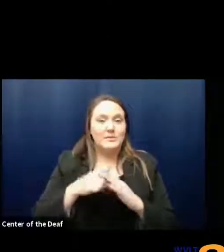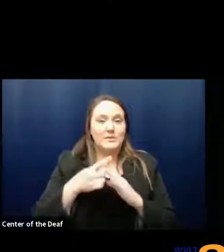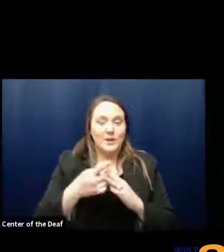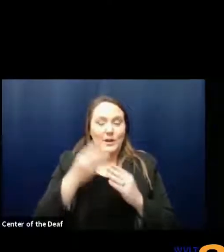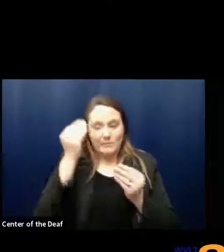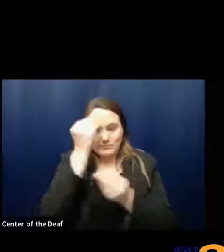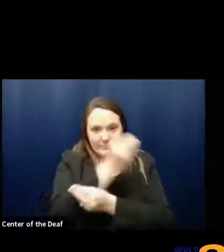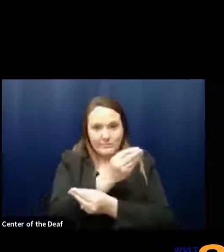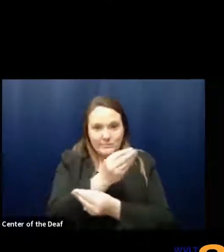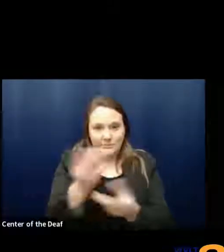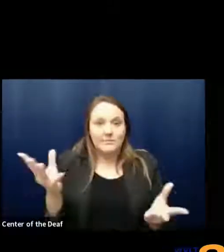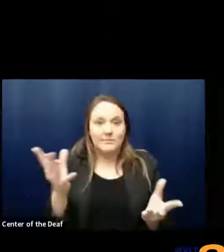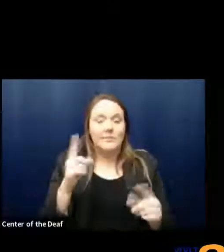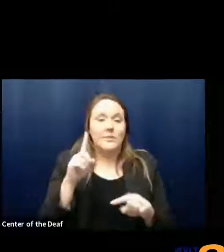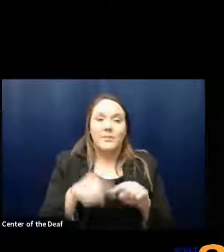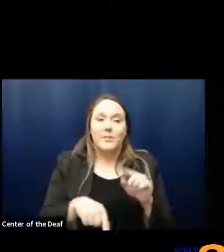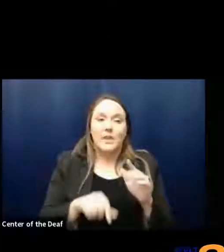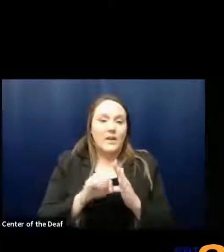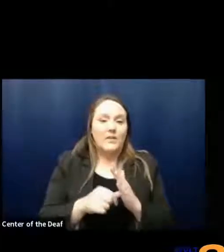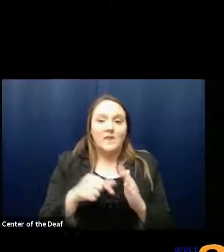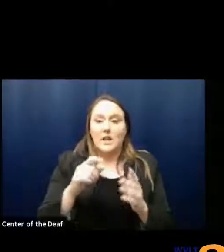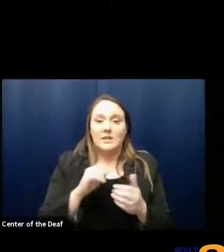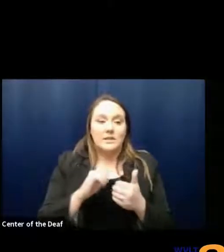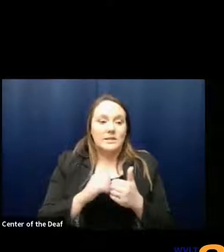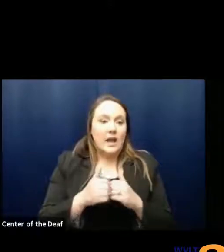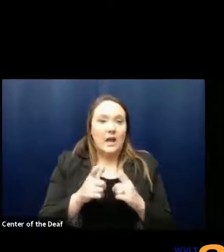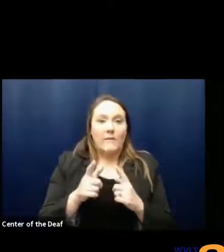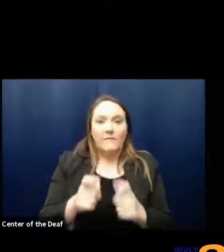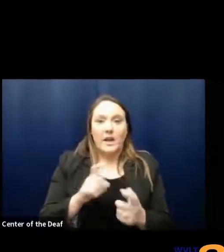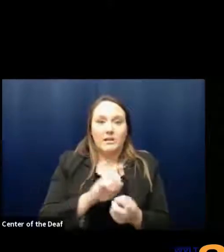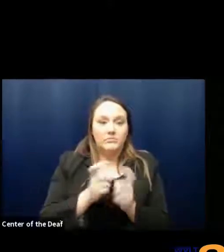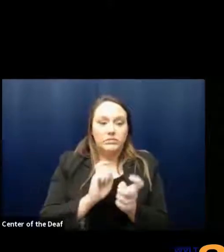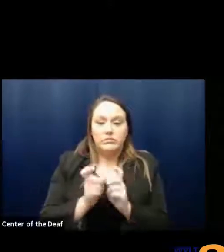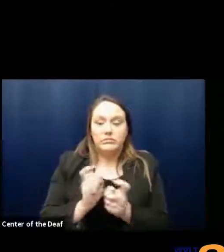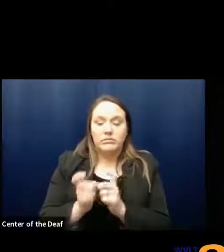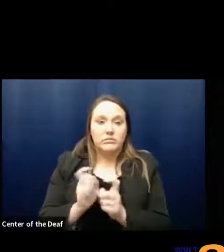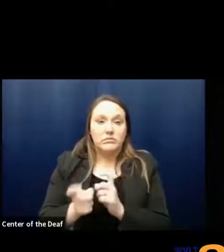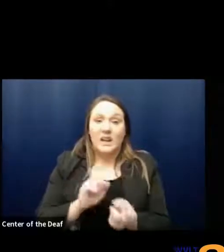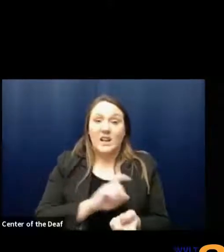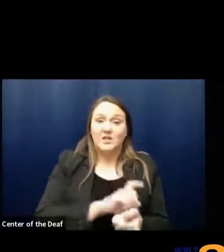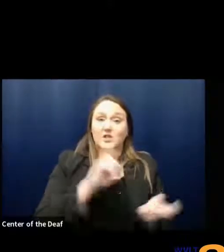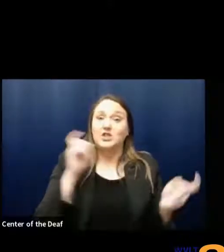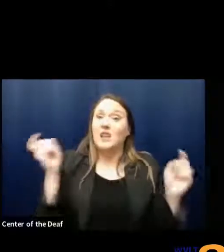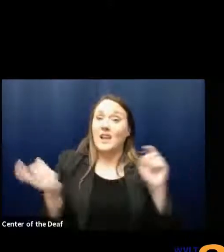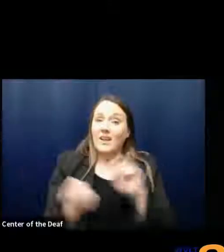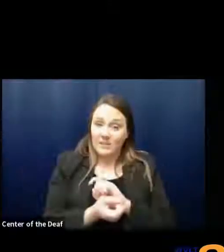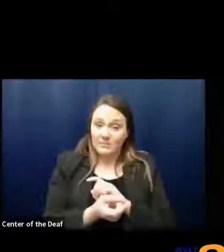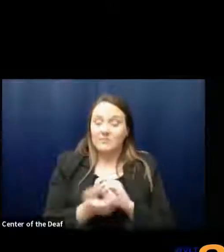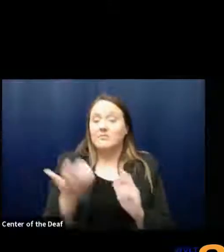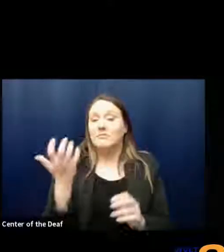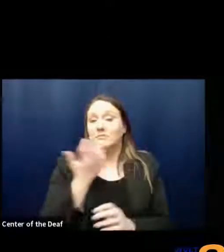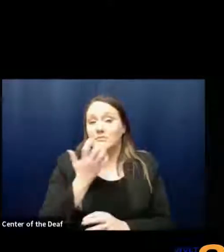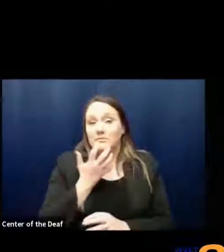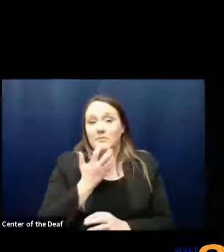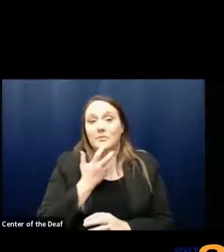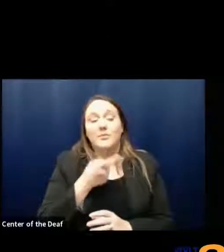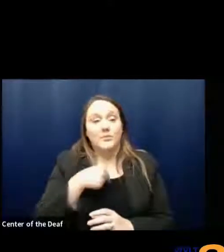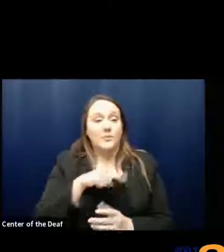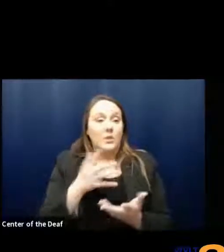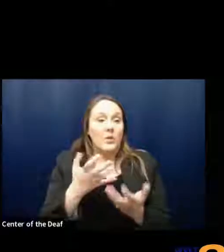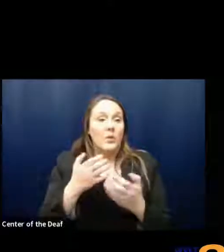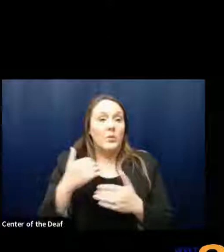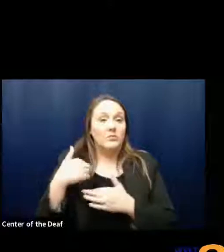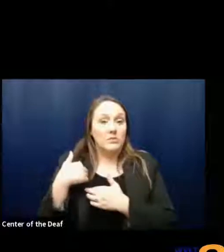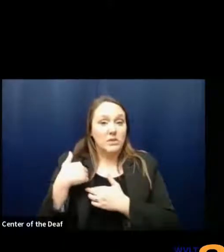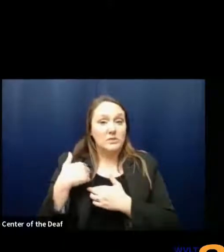I can't stress how quickly this information is changing, and it's changing dramatically. So we want to be responsible and put the